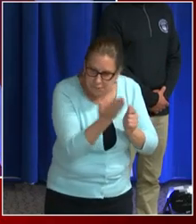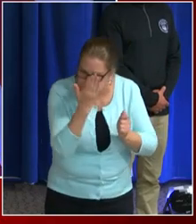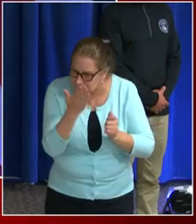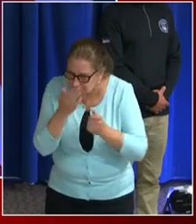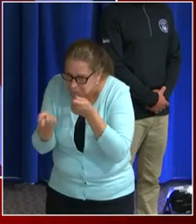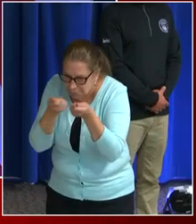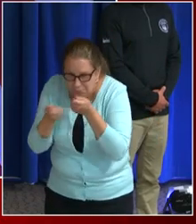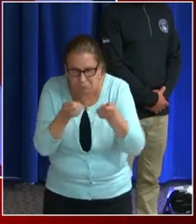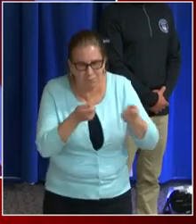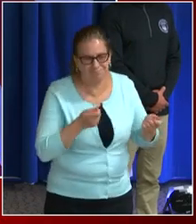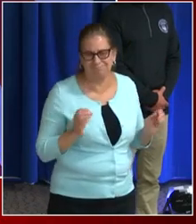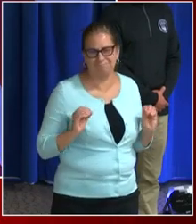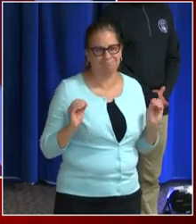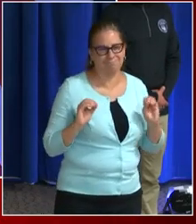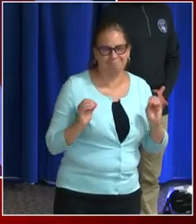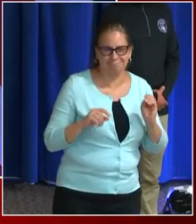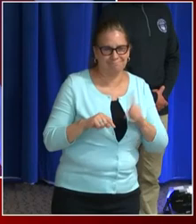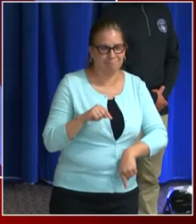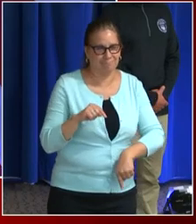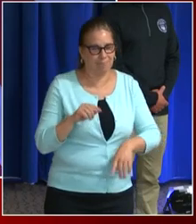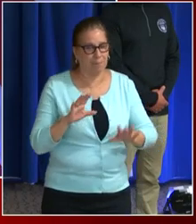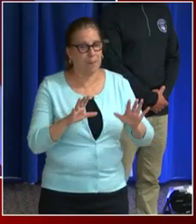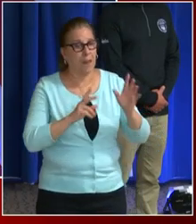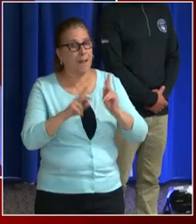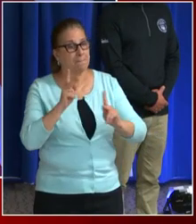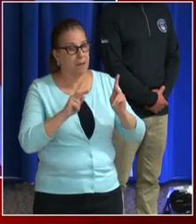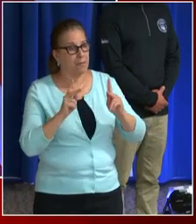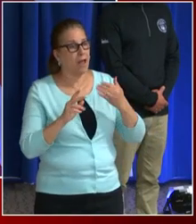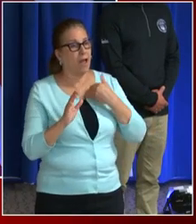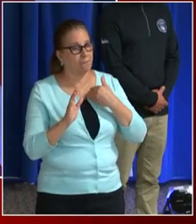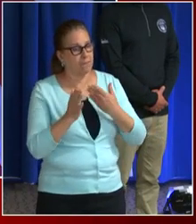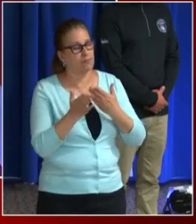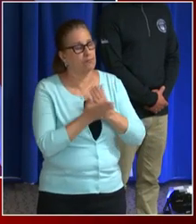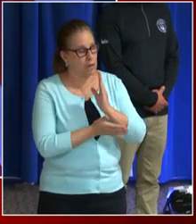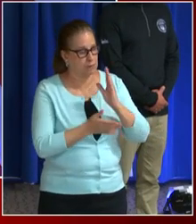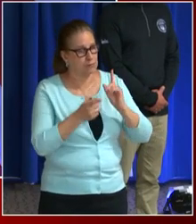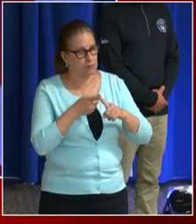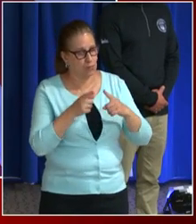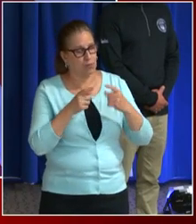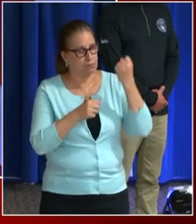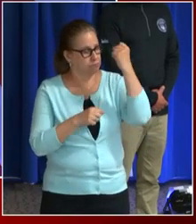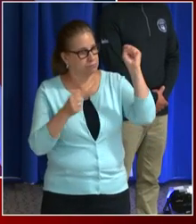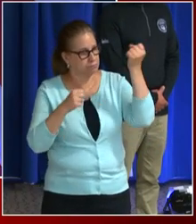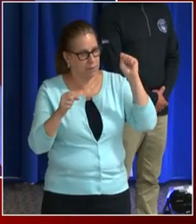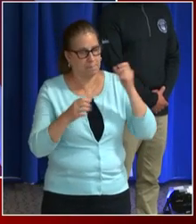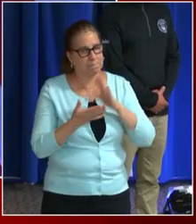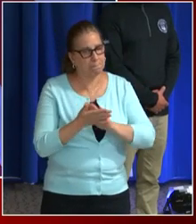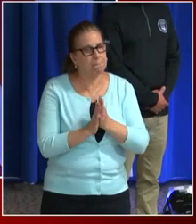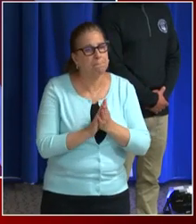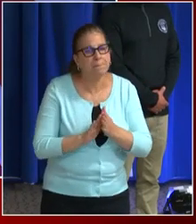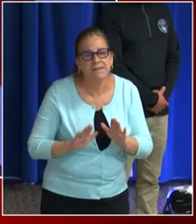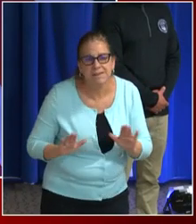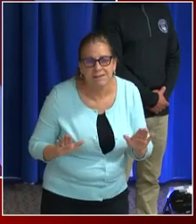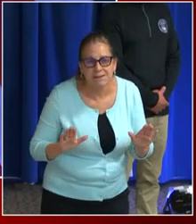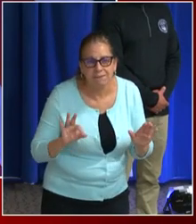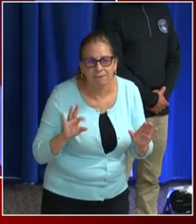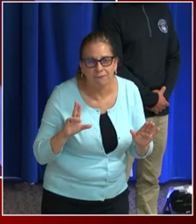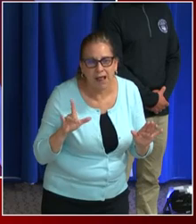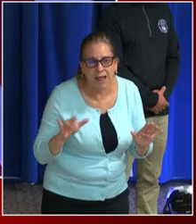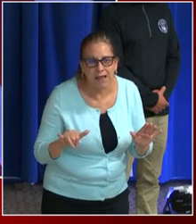demonstrate peaceably in the District of Columbia, mayhem, in the District of Columbia,